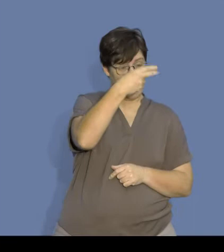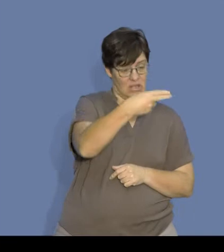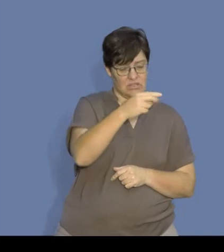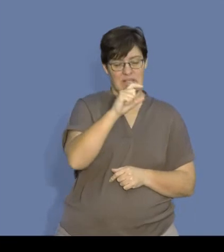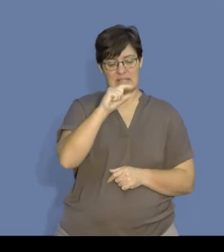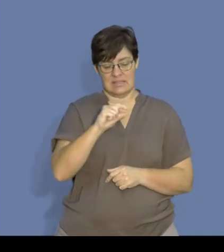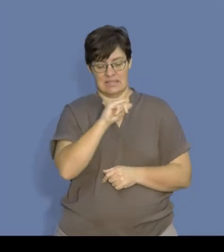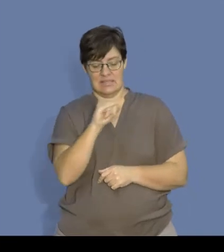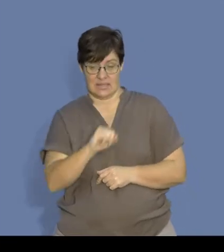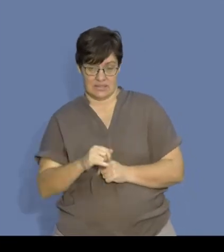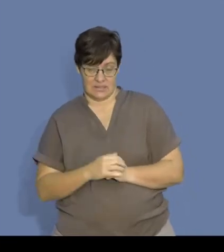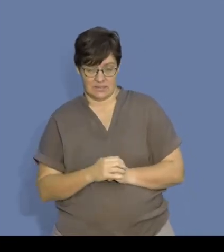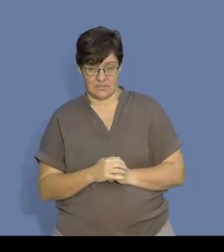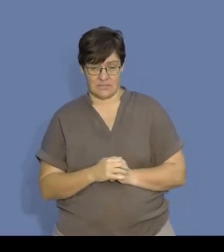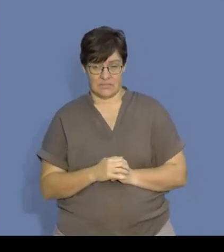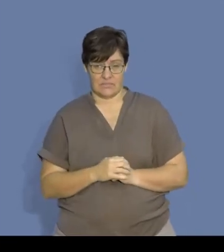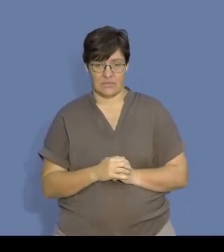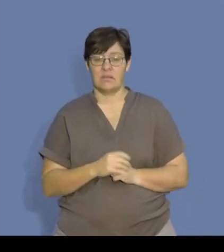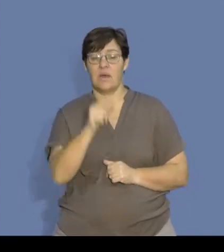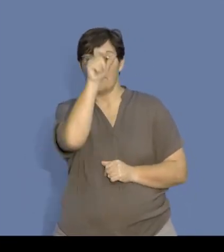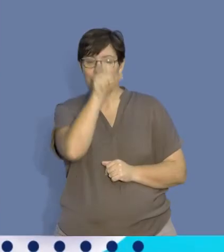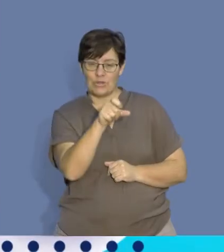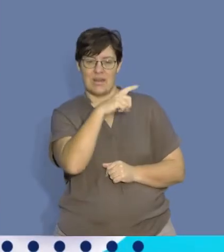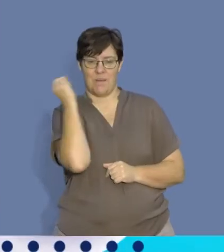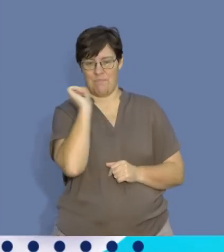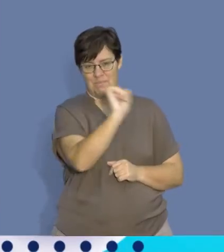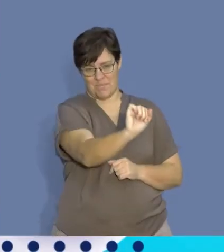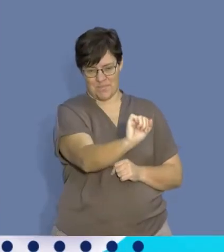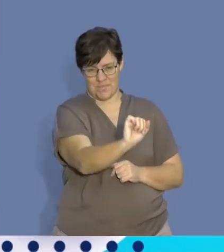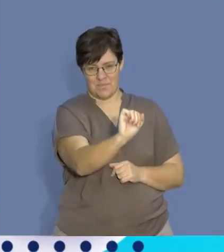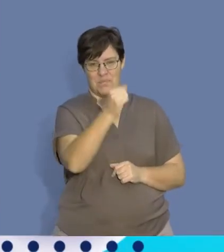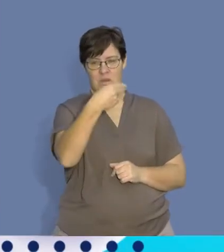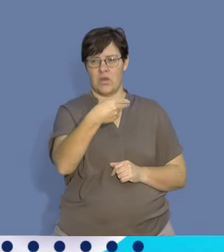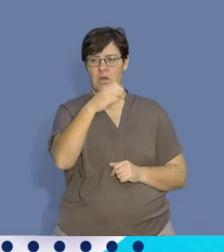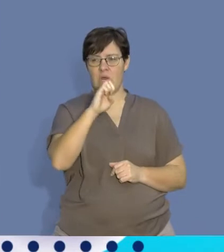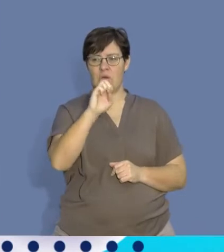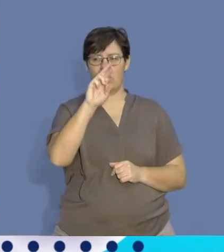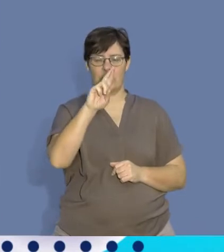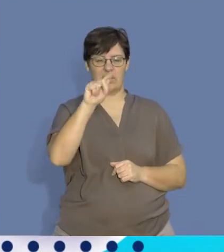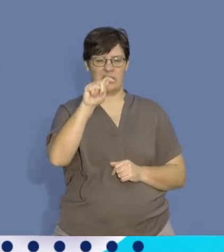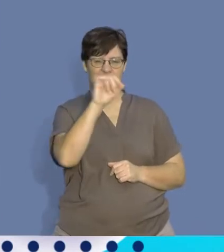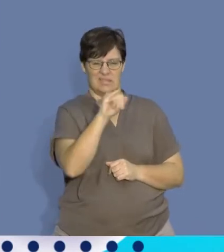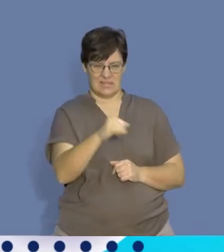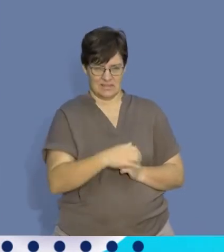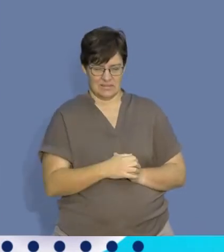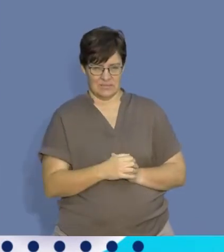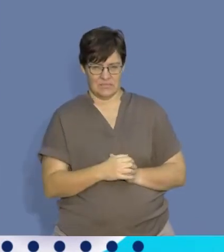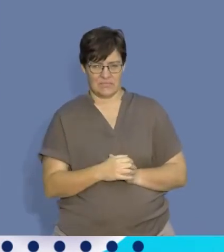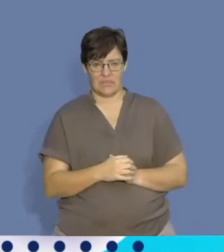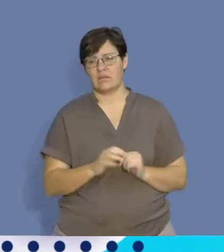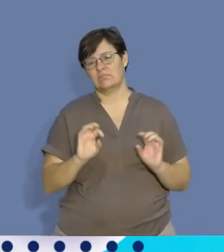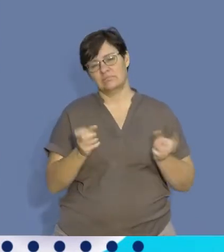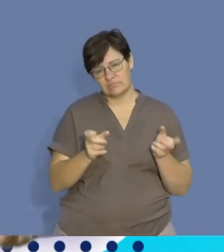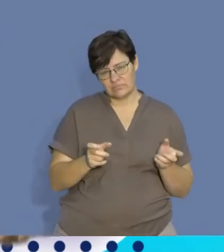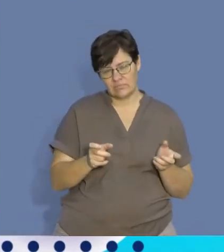z, okay? It's named after someone. If you think of a radio station, it's normally at a